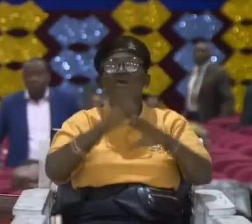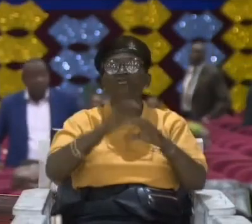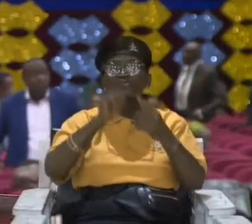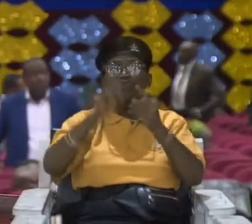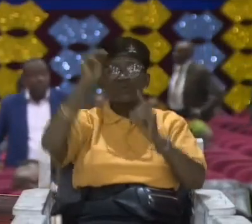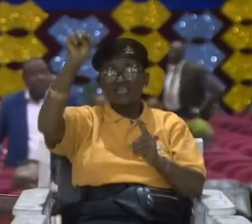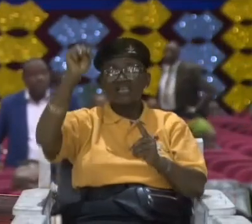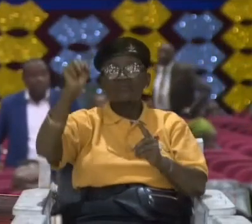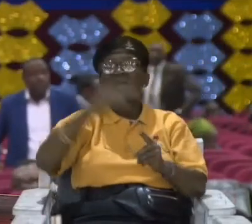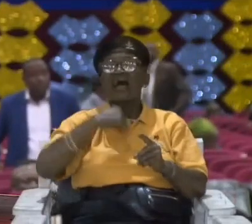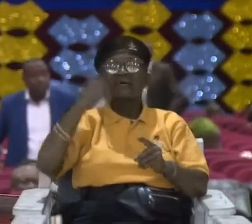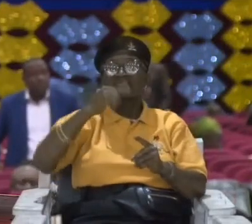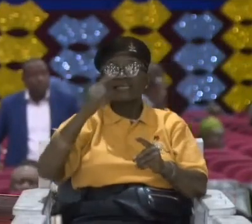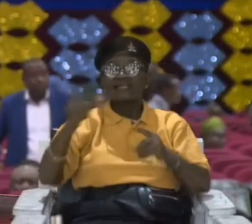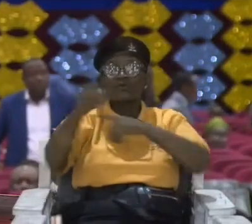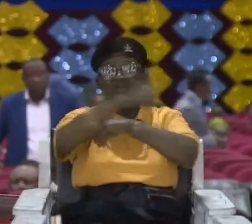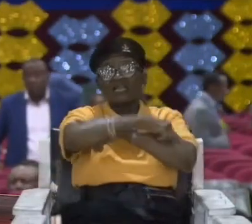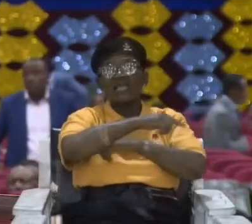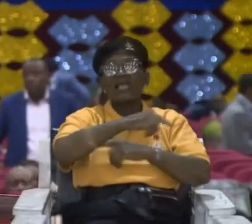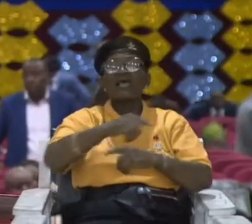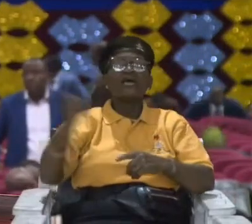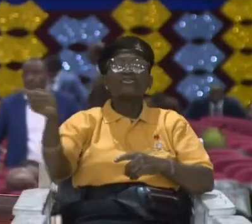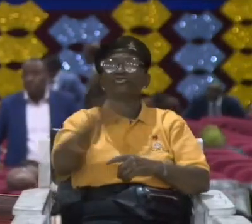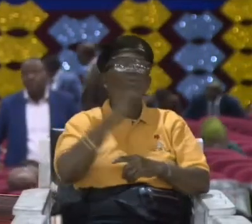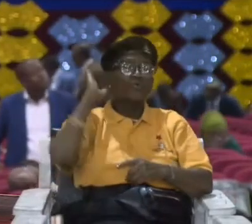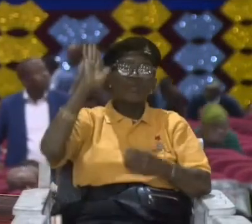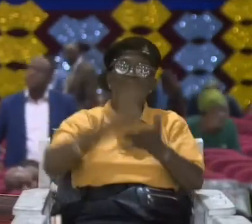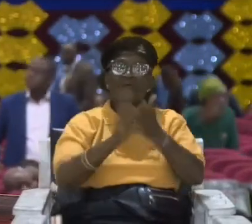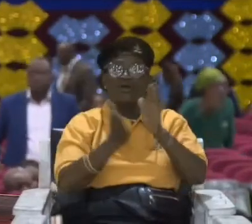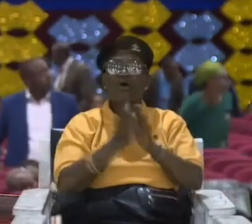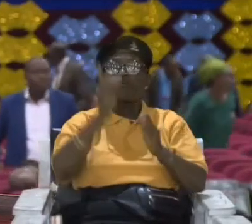children. I promise him you will serve him for